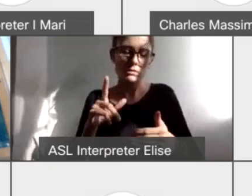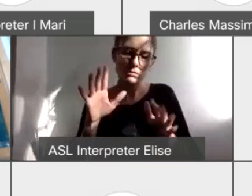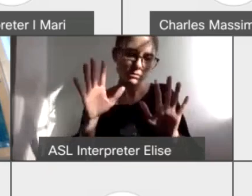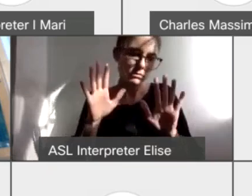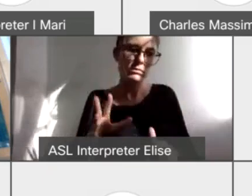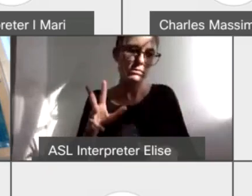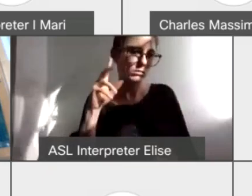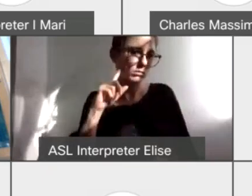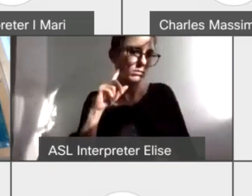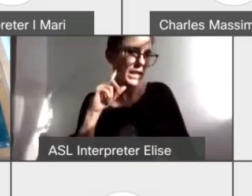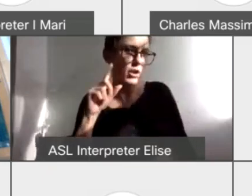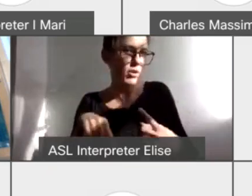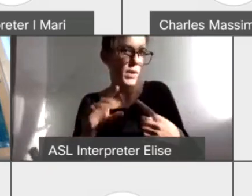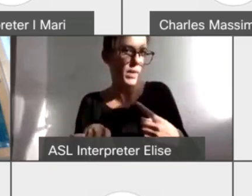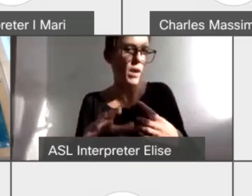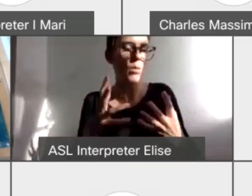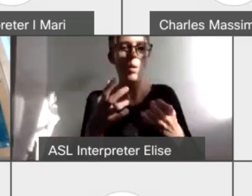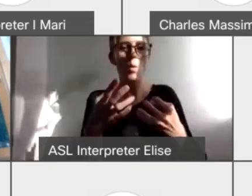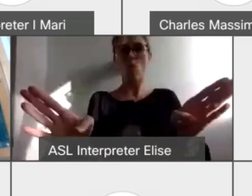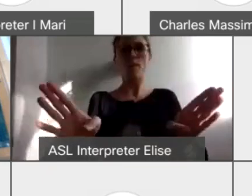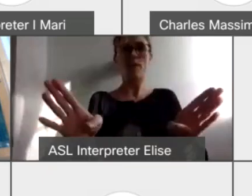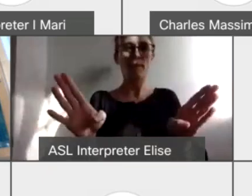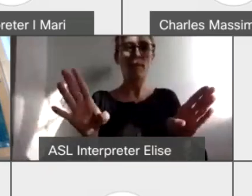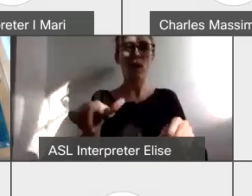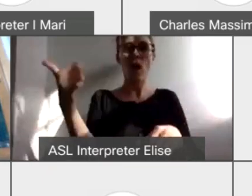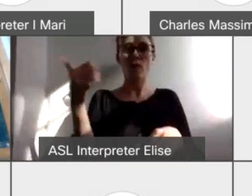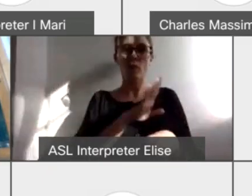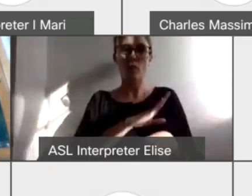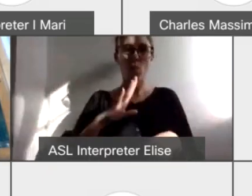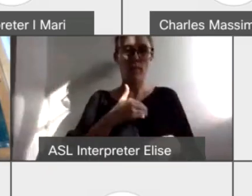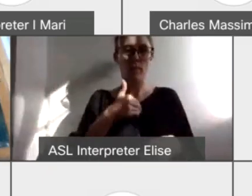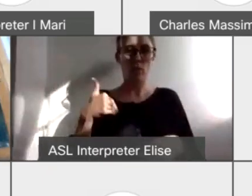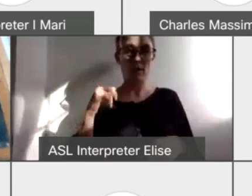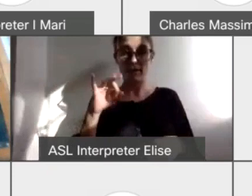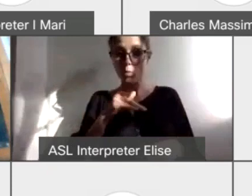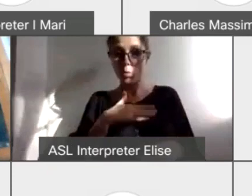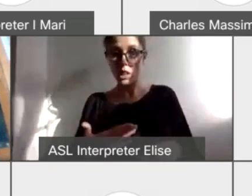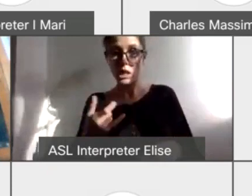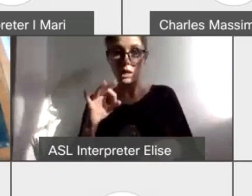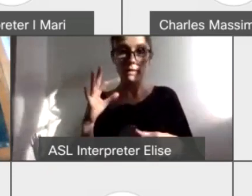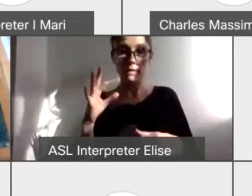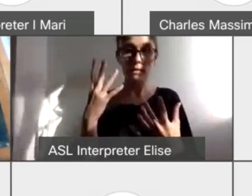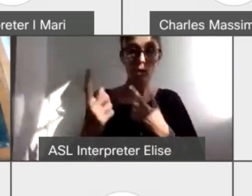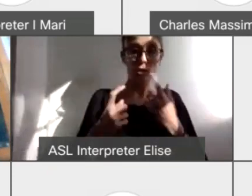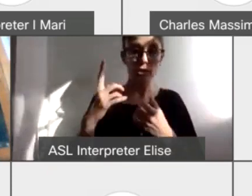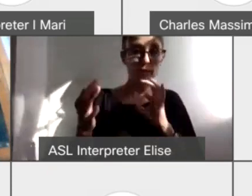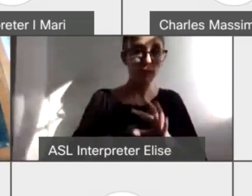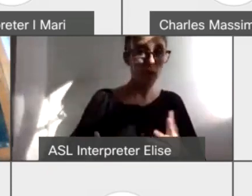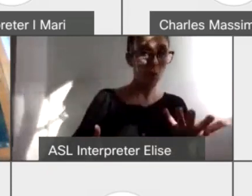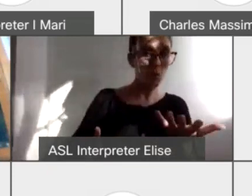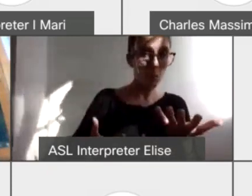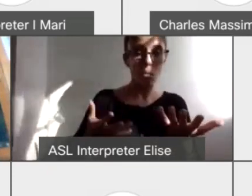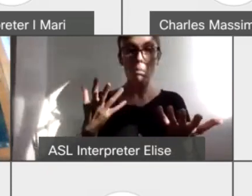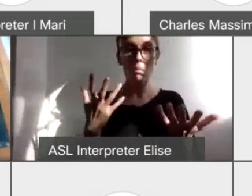And I wanted to open up to other board members, if you're willing, Carrie. I'm hoping that they have either questions or feedback or just